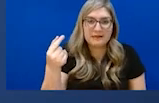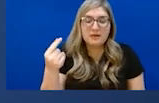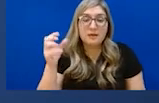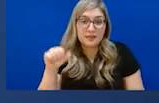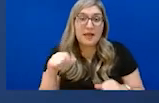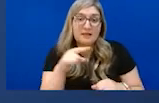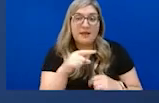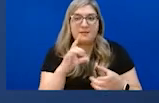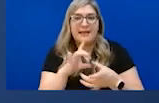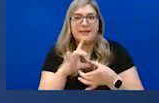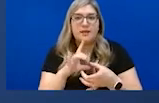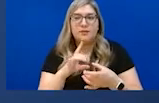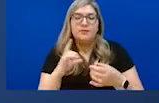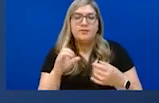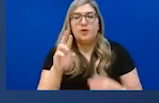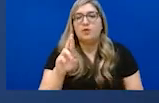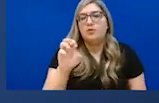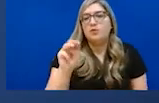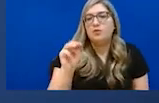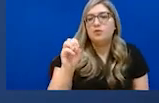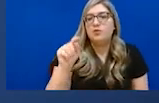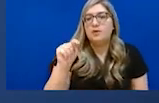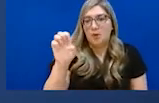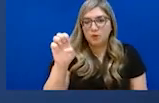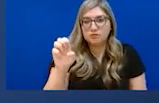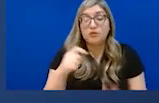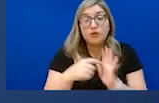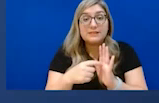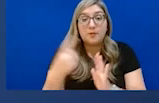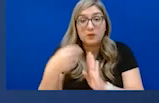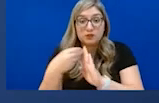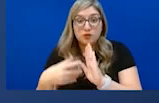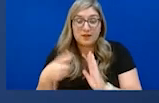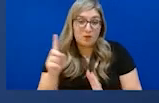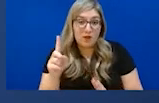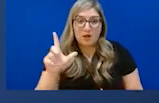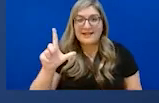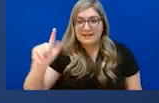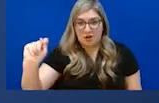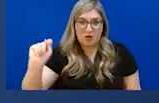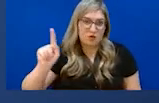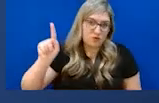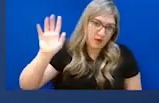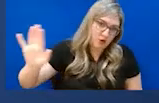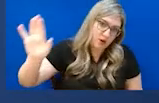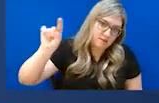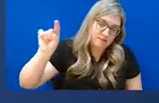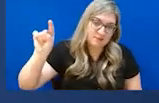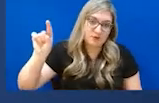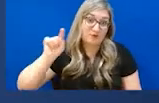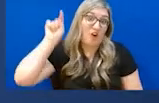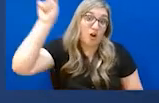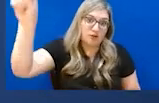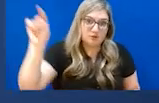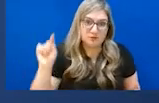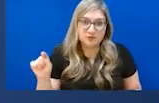Lake Tahoe, right, and it requires proctoring. What does the student do? Well, depending on what the instructor